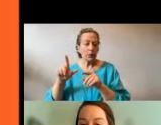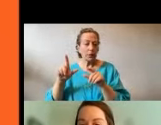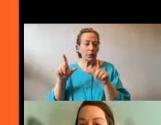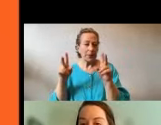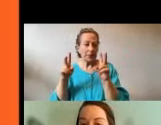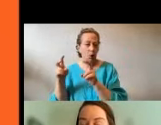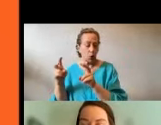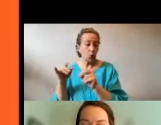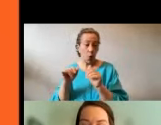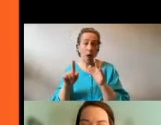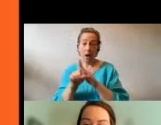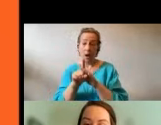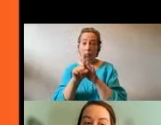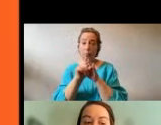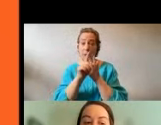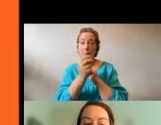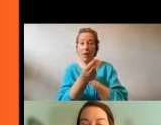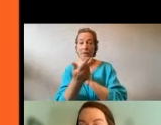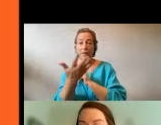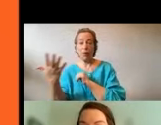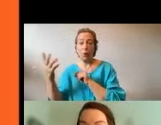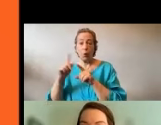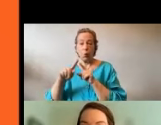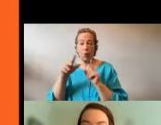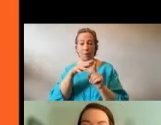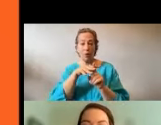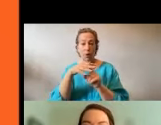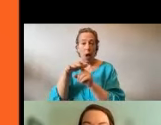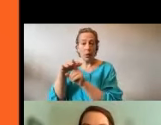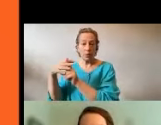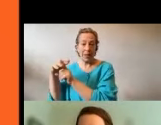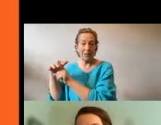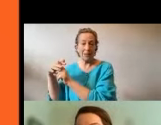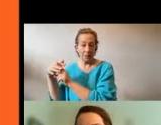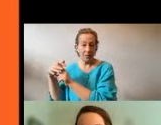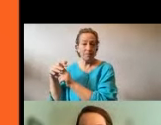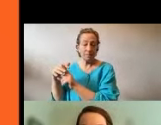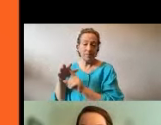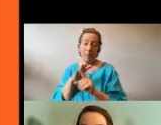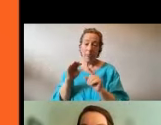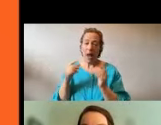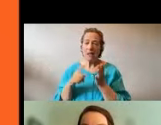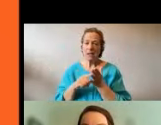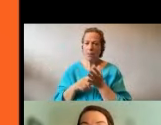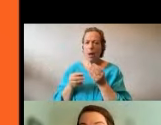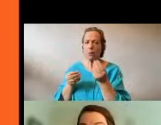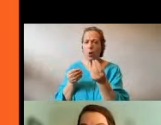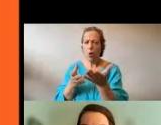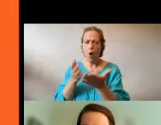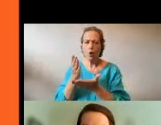contexts that you may or may not anticipate and can breed some distrust or just wariness, I